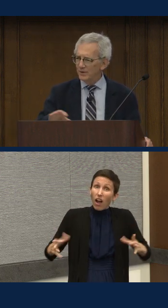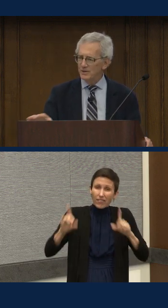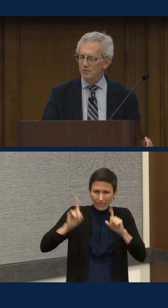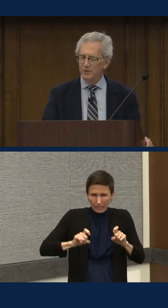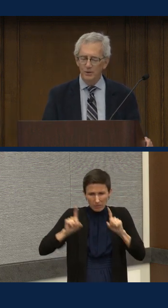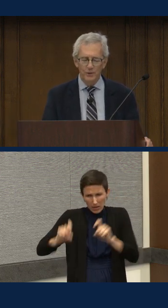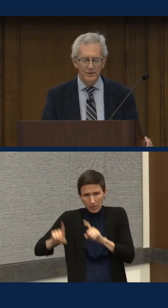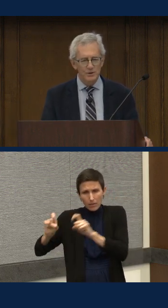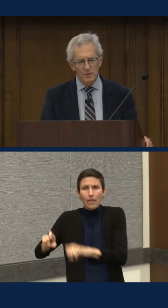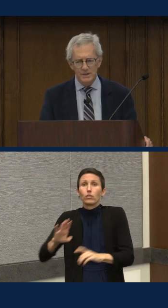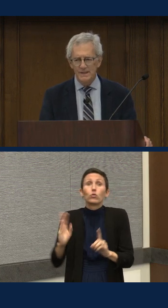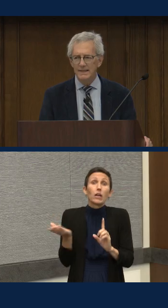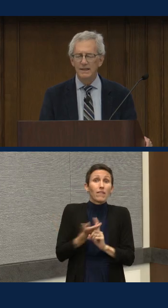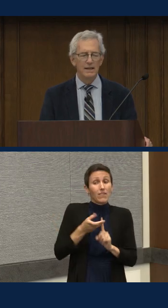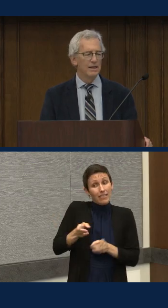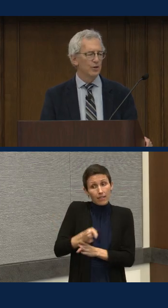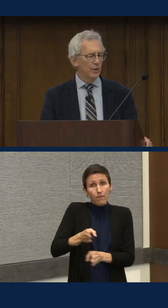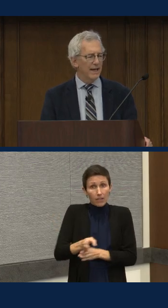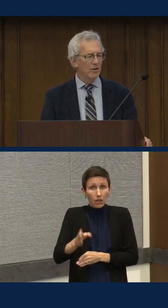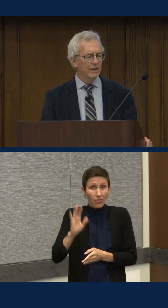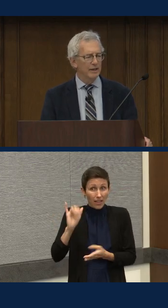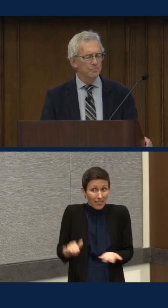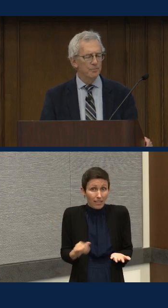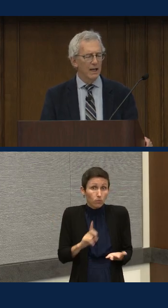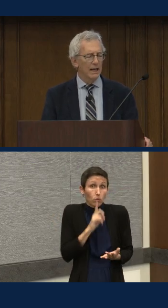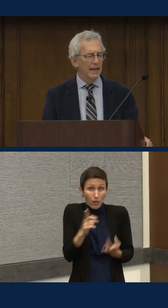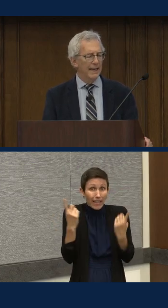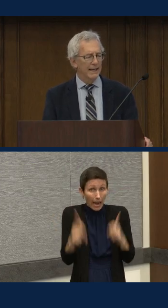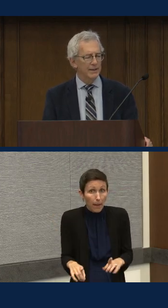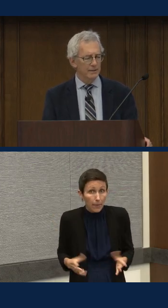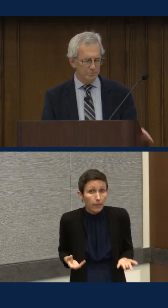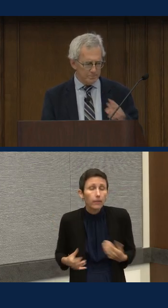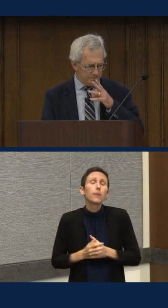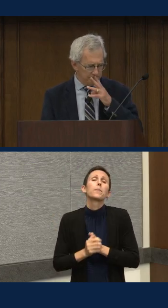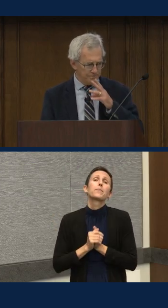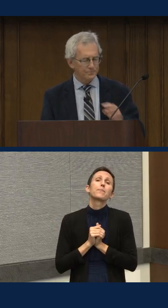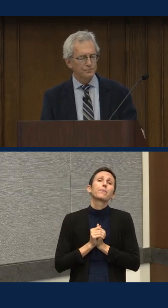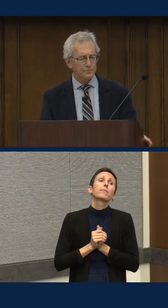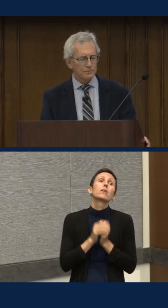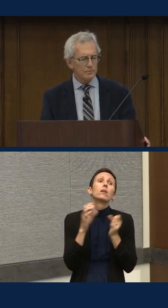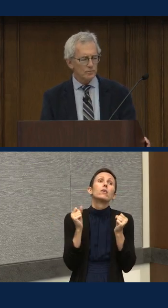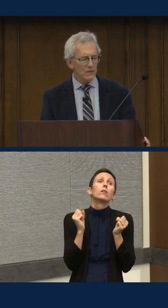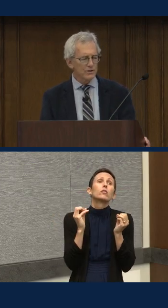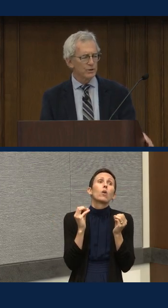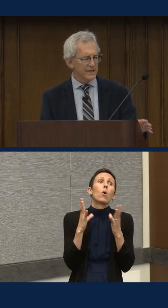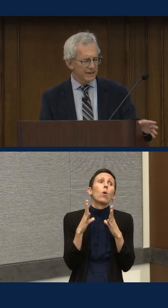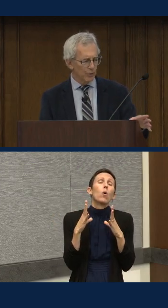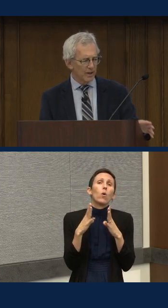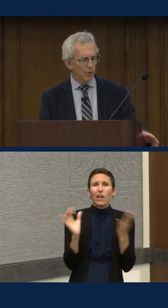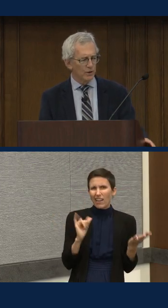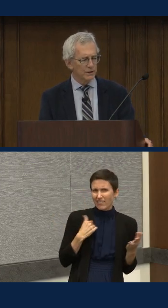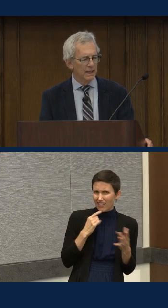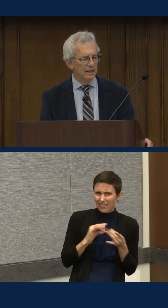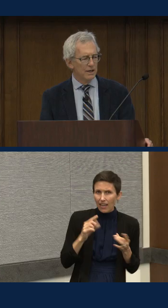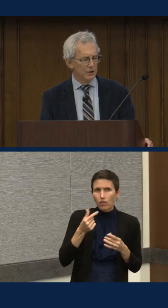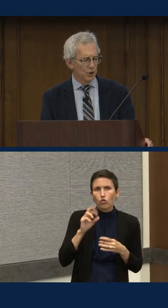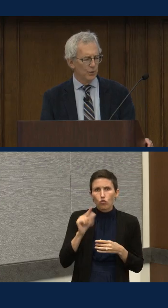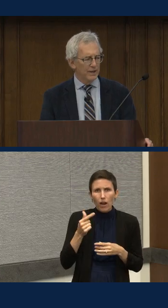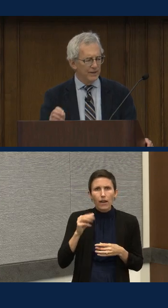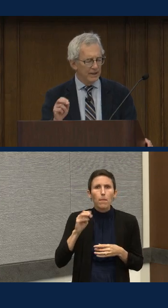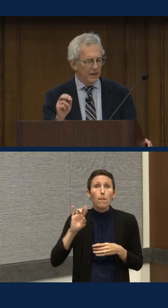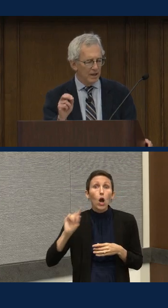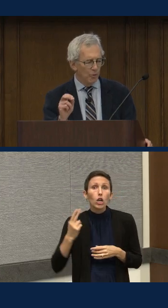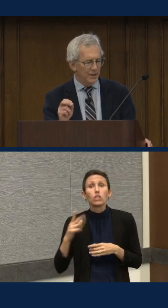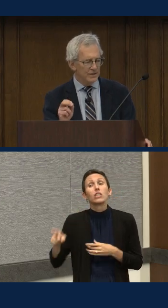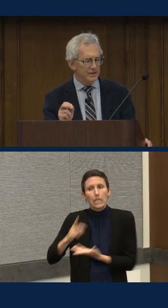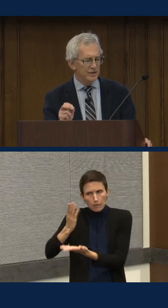to convince the field that this was indeed the reality. And so as I said, Greg Barsh showed